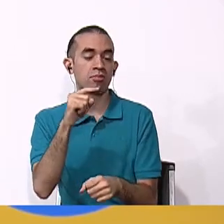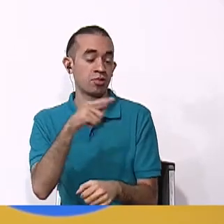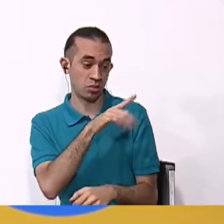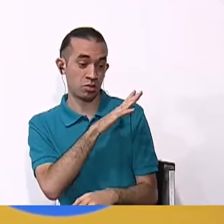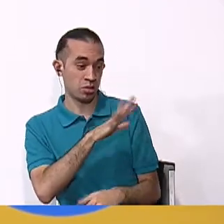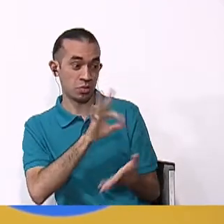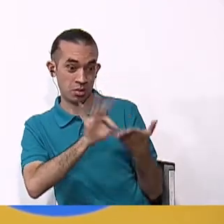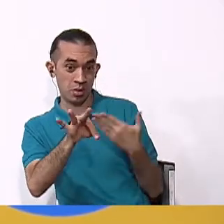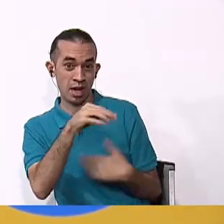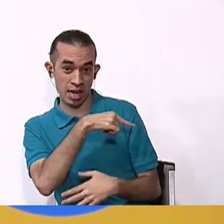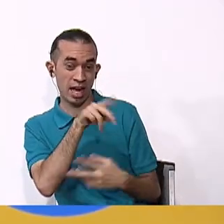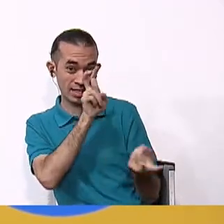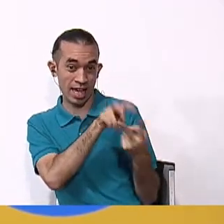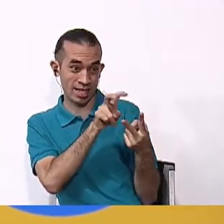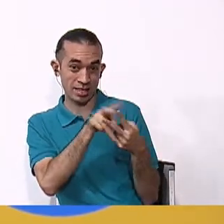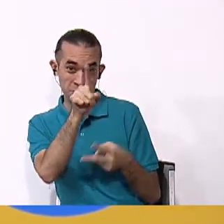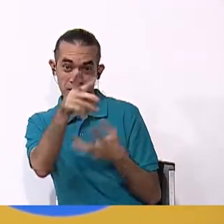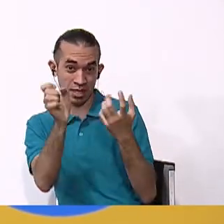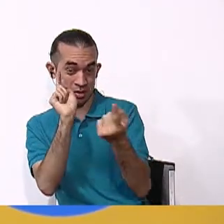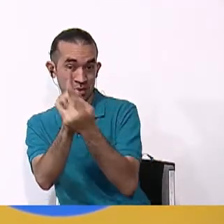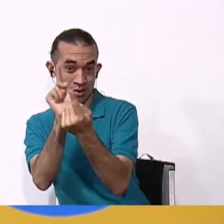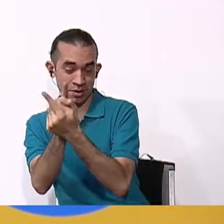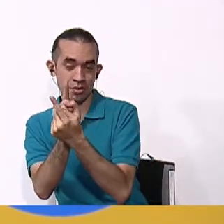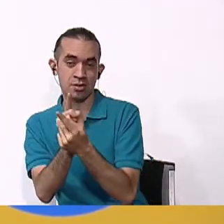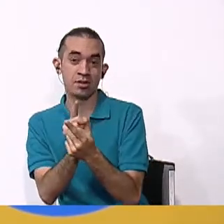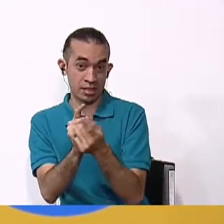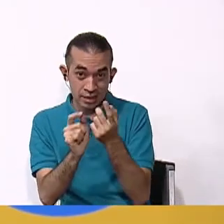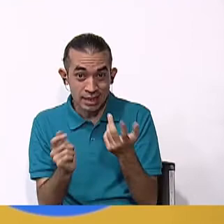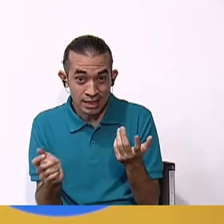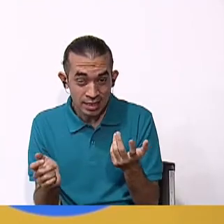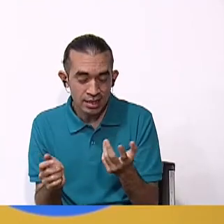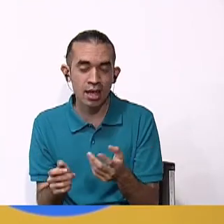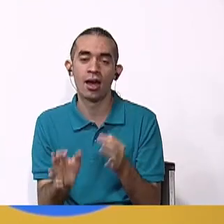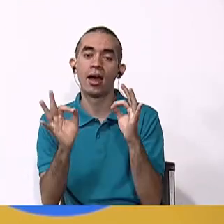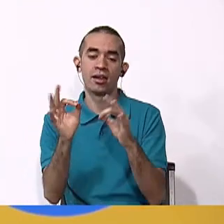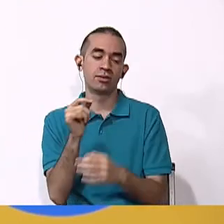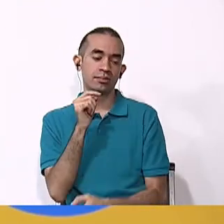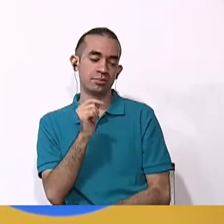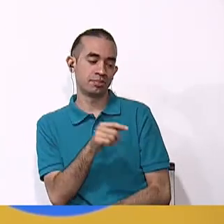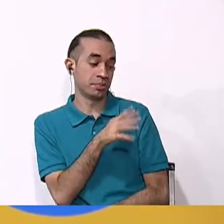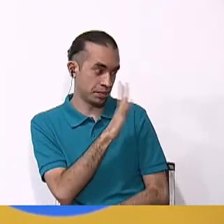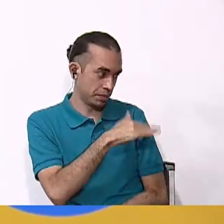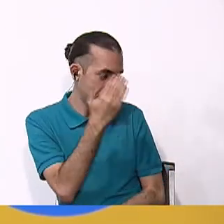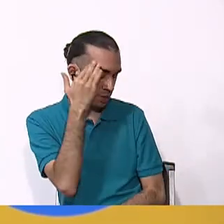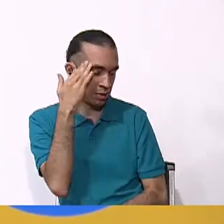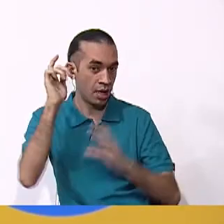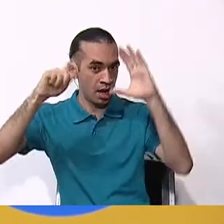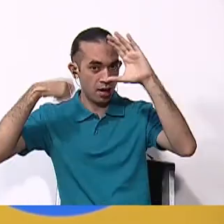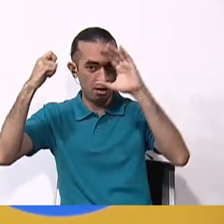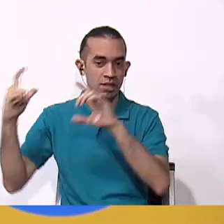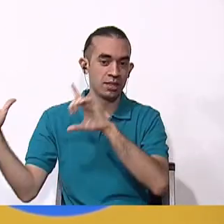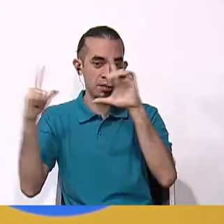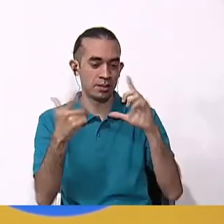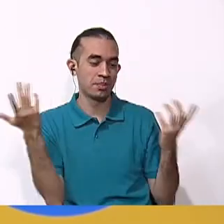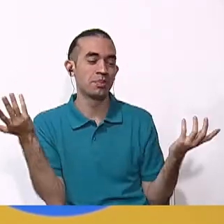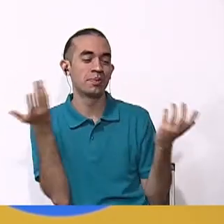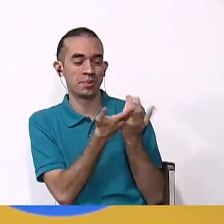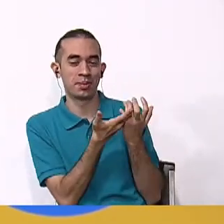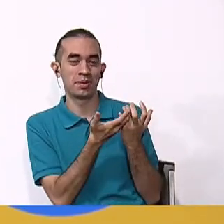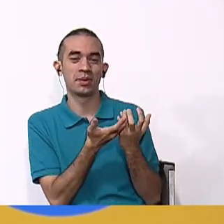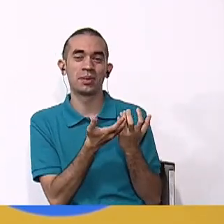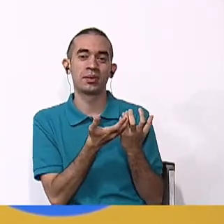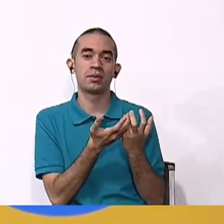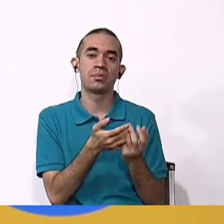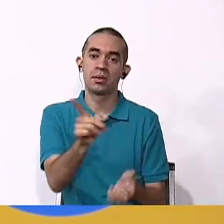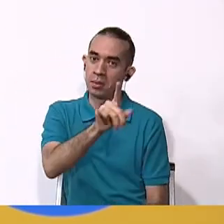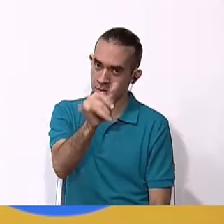Jack's school? Yes? Okay, Jack, I have a video for you and for